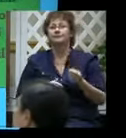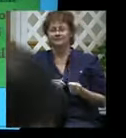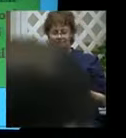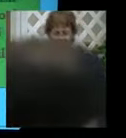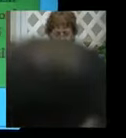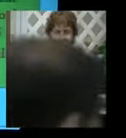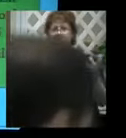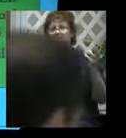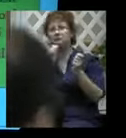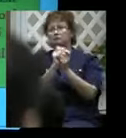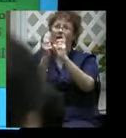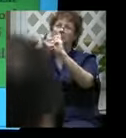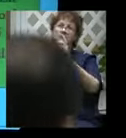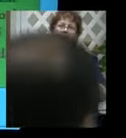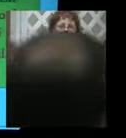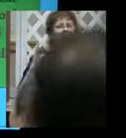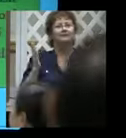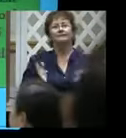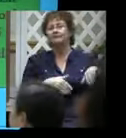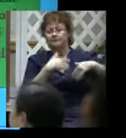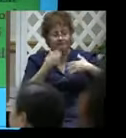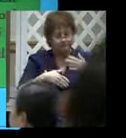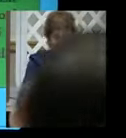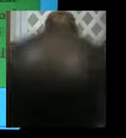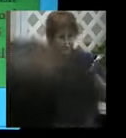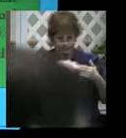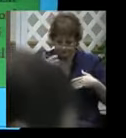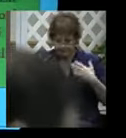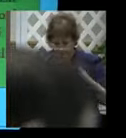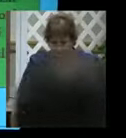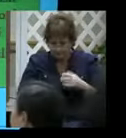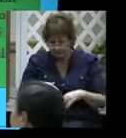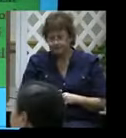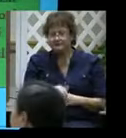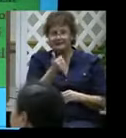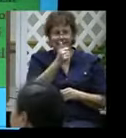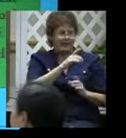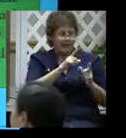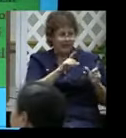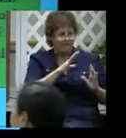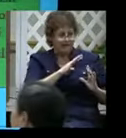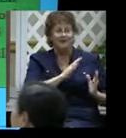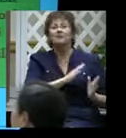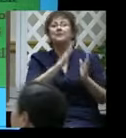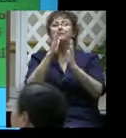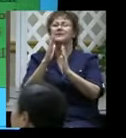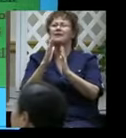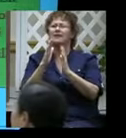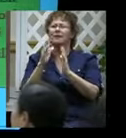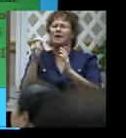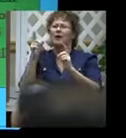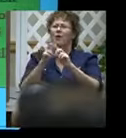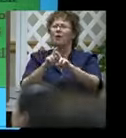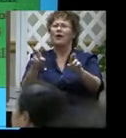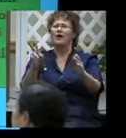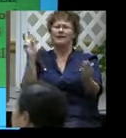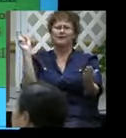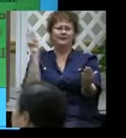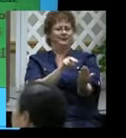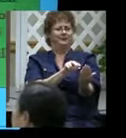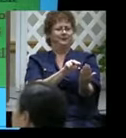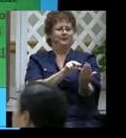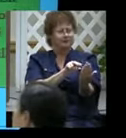document, we'll have it translated, and we're done with it. We've got, check off the list, it's translated into 10 languages. But it wouldn't hurt to just make a couple tweaks to that